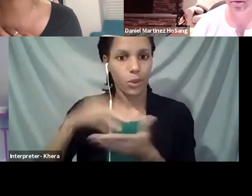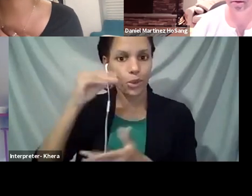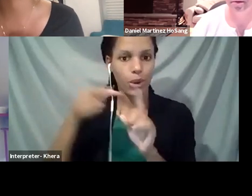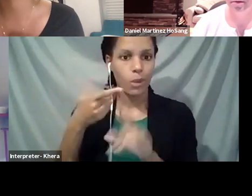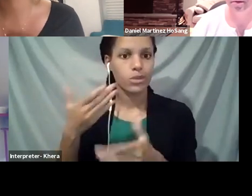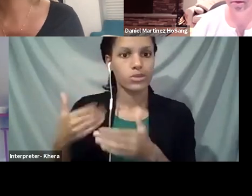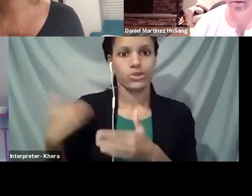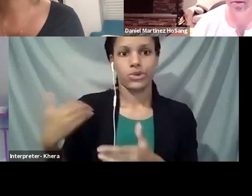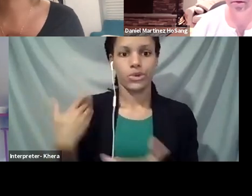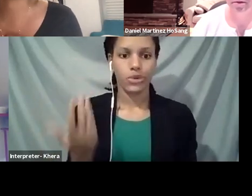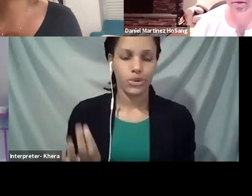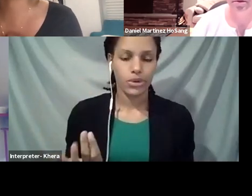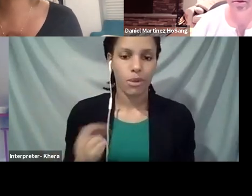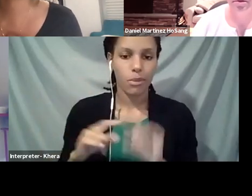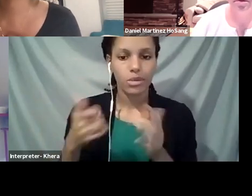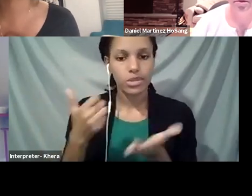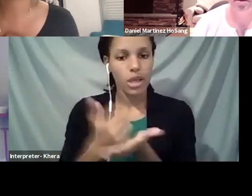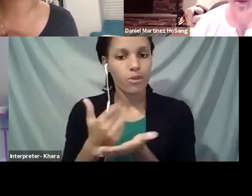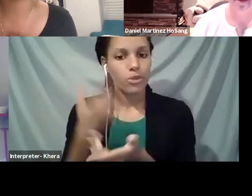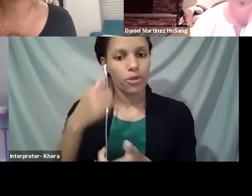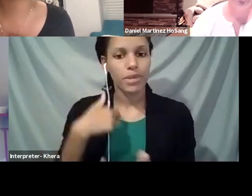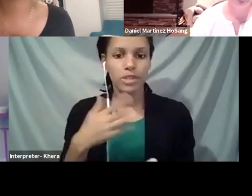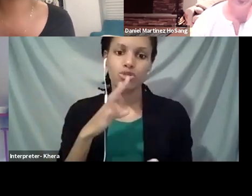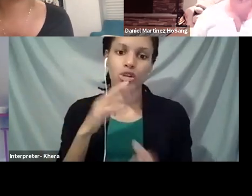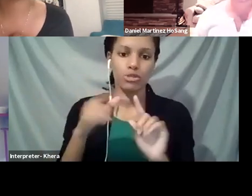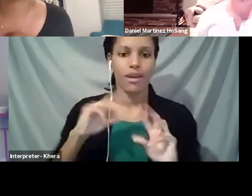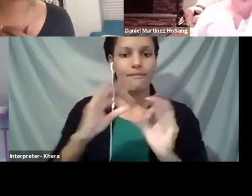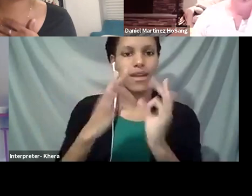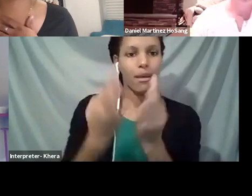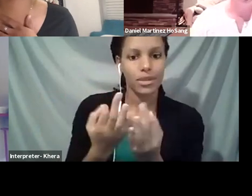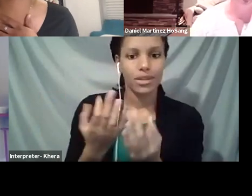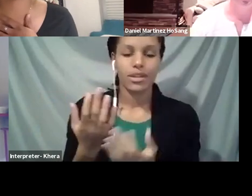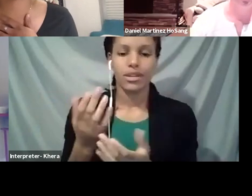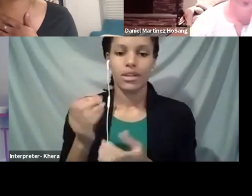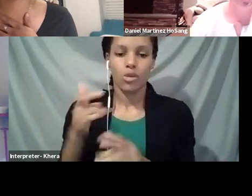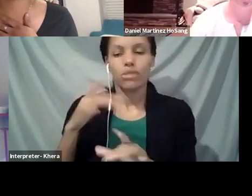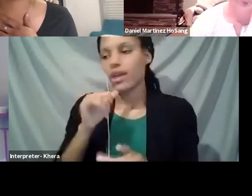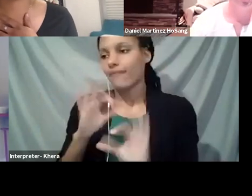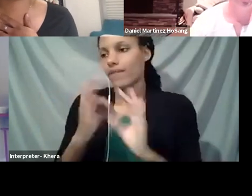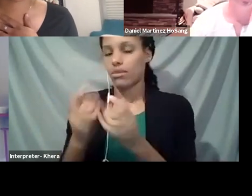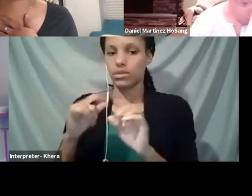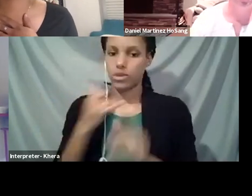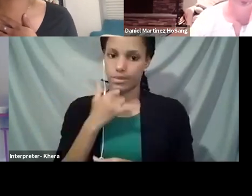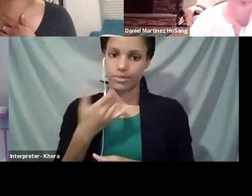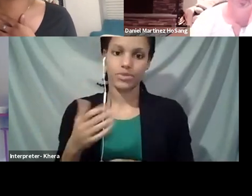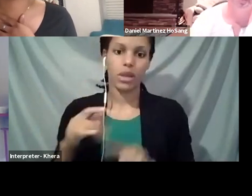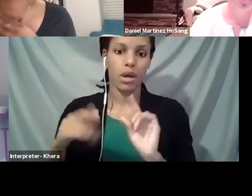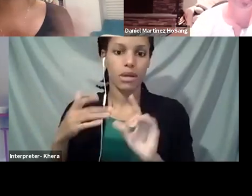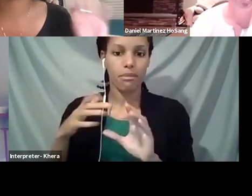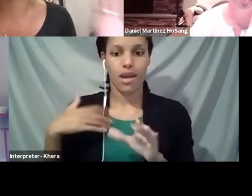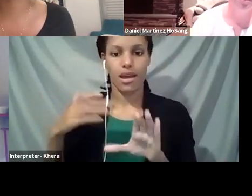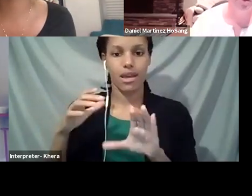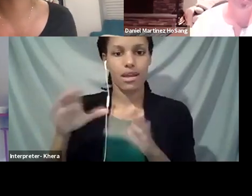when talking to my like Hindu classmates to start with the personal and go from there.